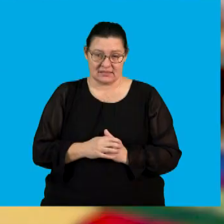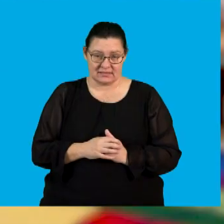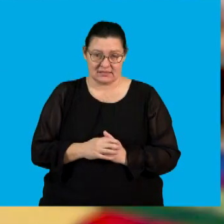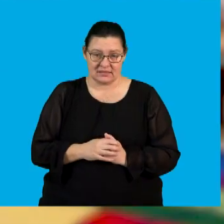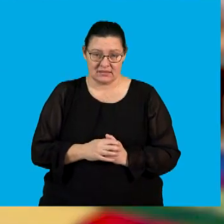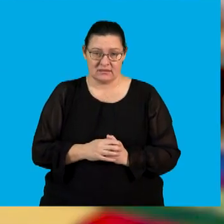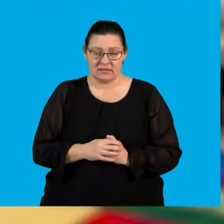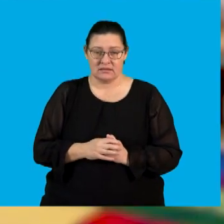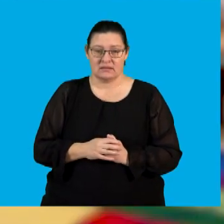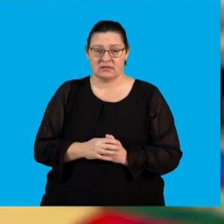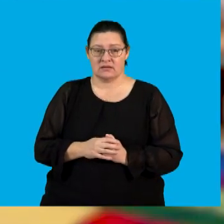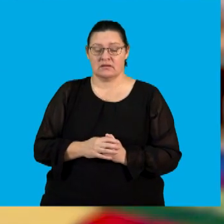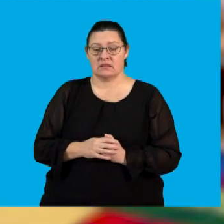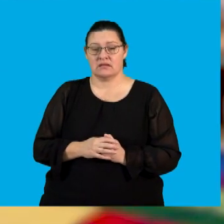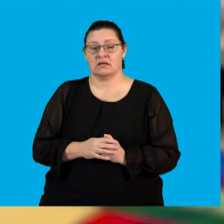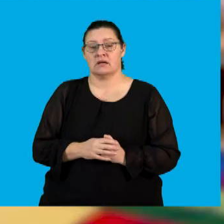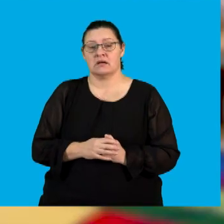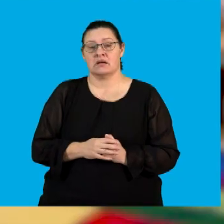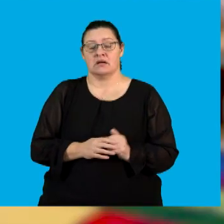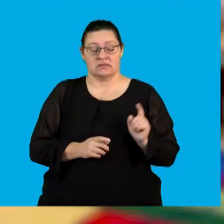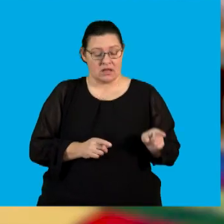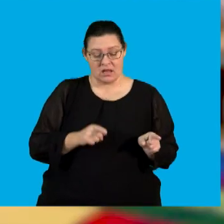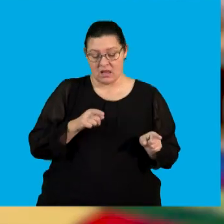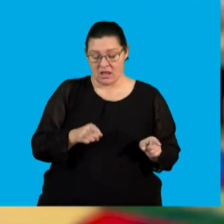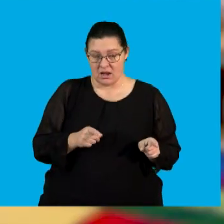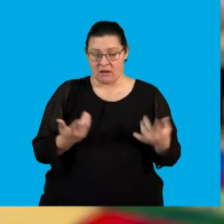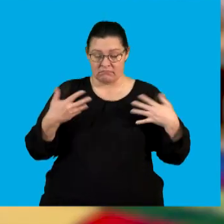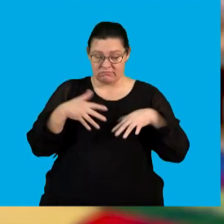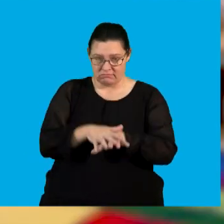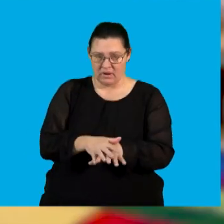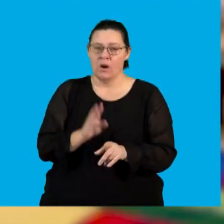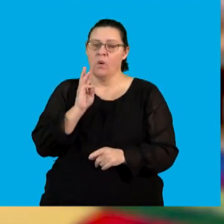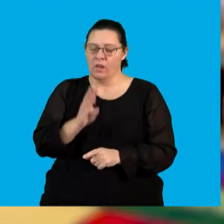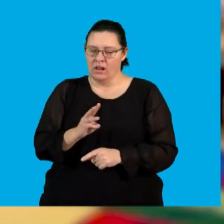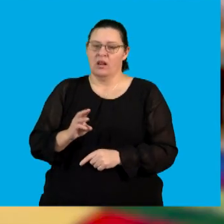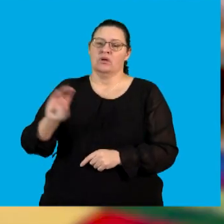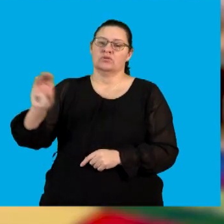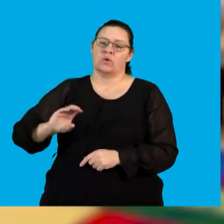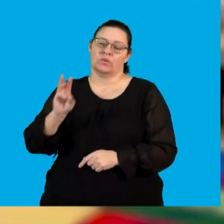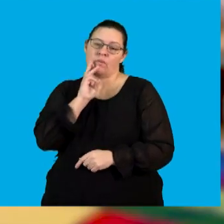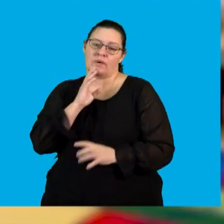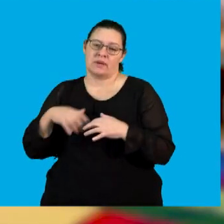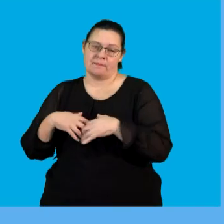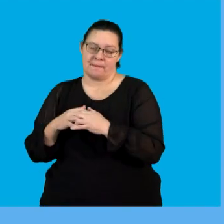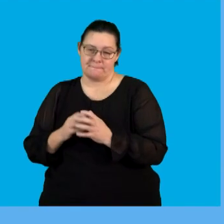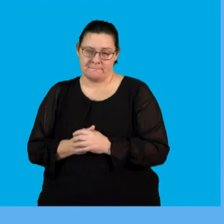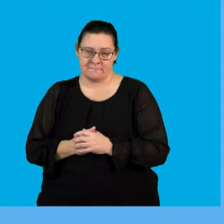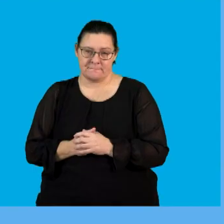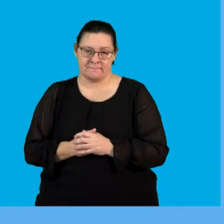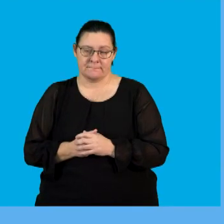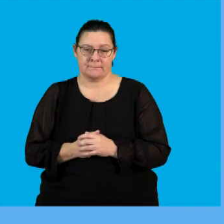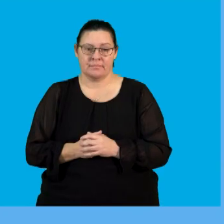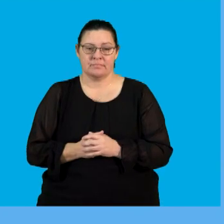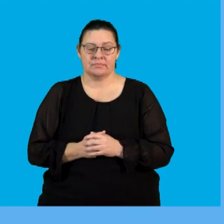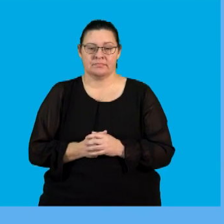acid. And remember, once the base reacts with an acid, the product is going to be salt and water. So when